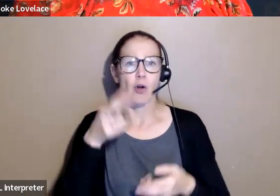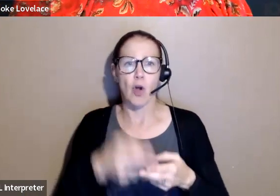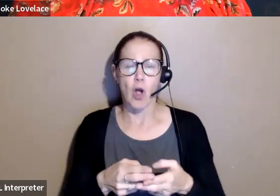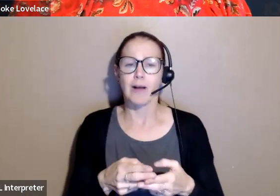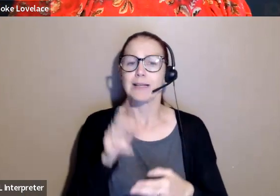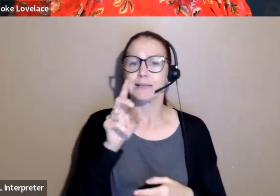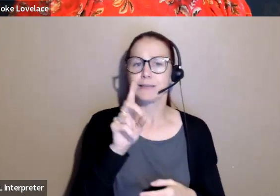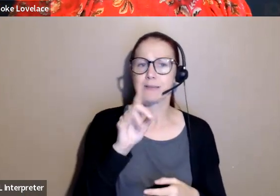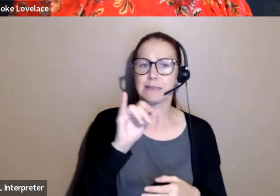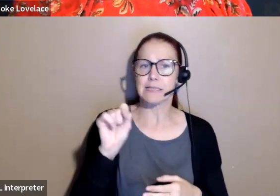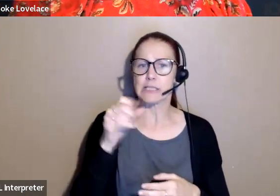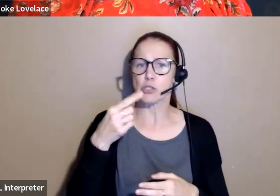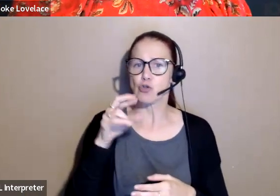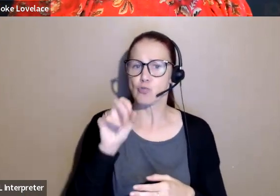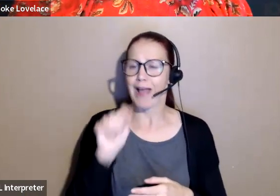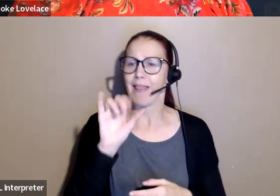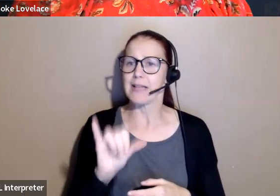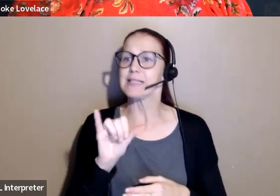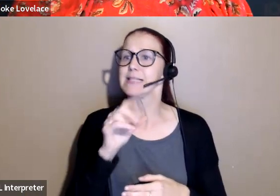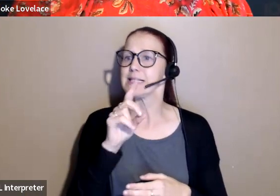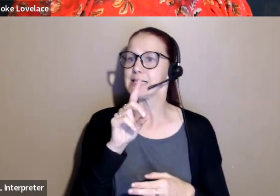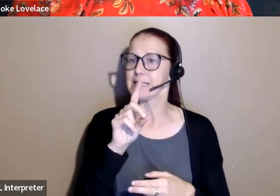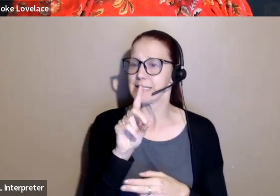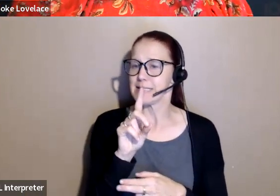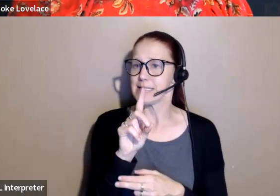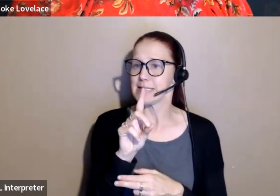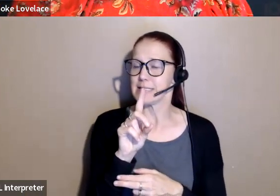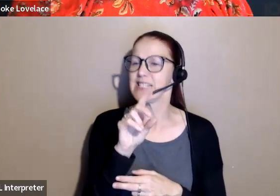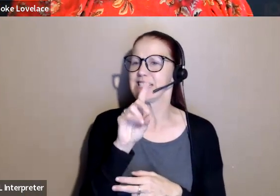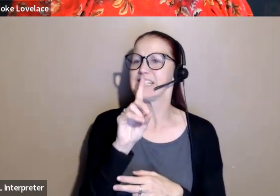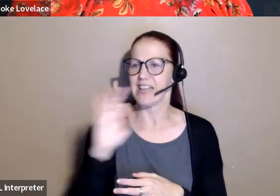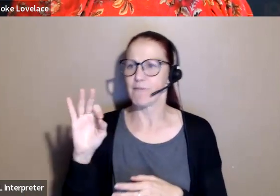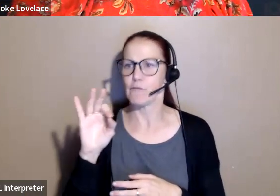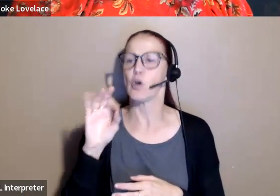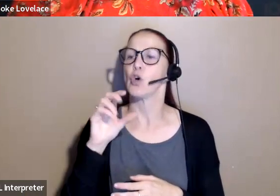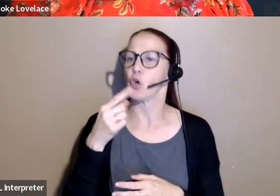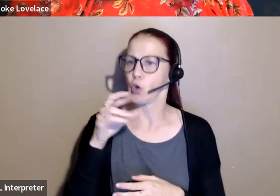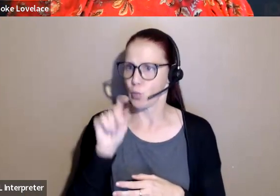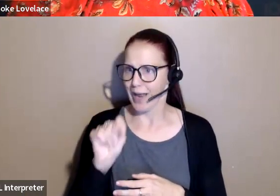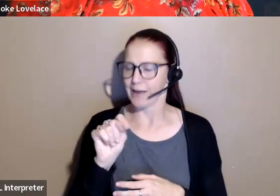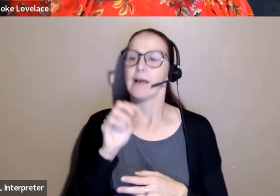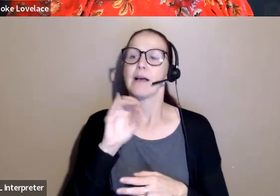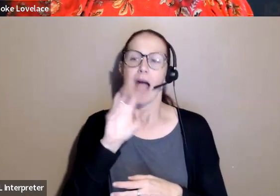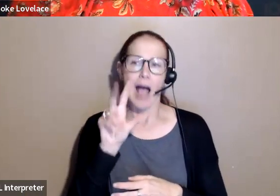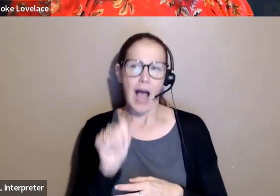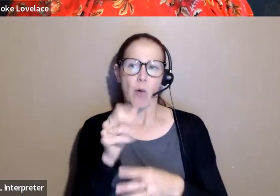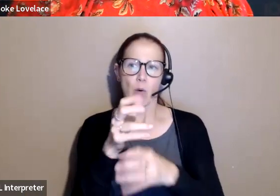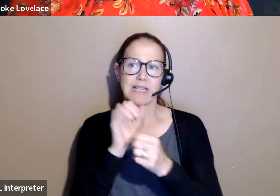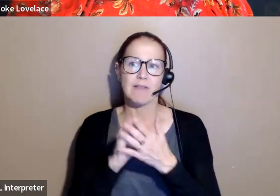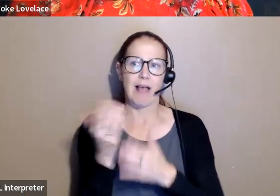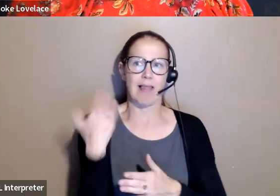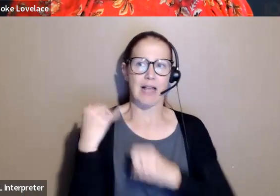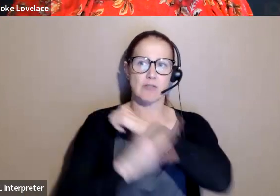the Disability Innovation Fund grant. So this was something that Iowa received actually last fall. It's close to $14